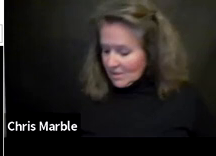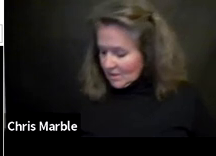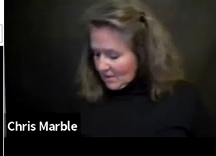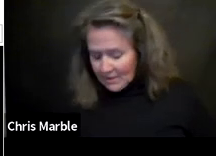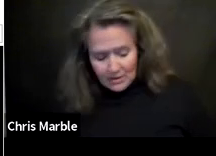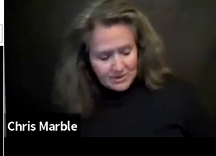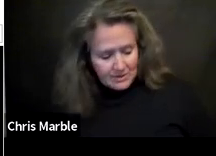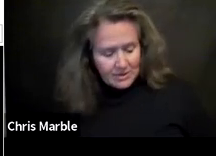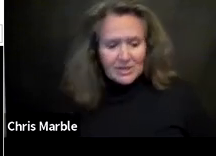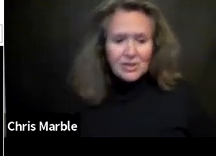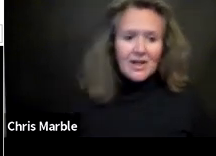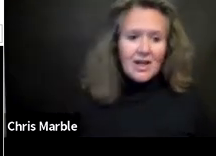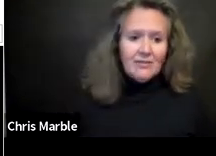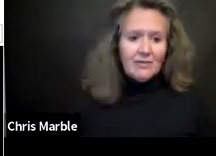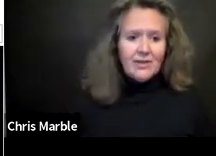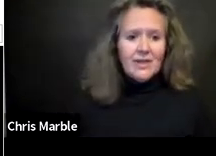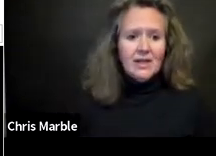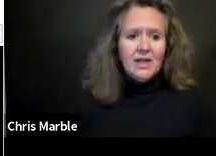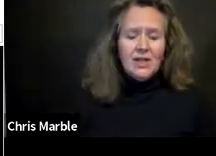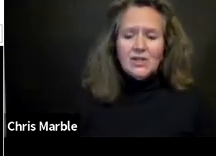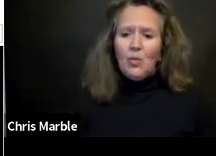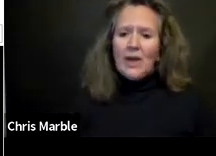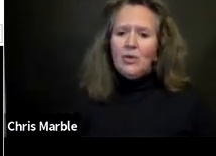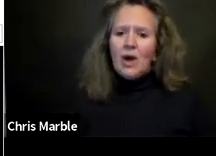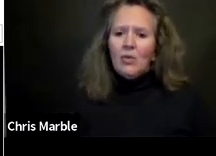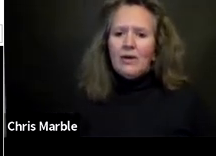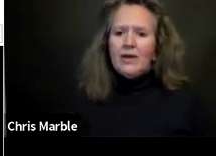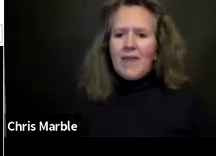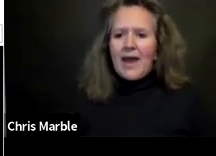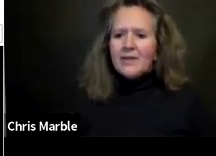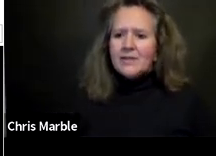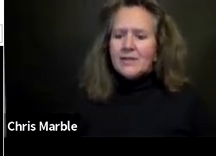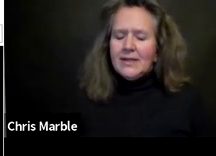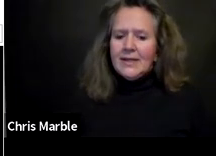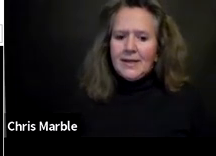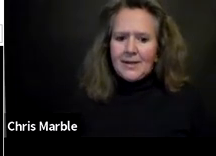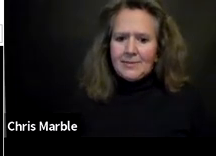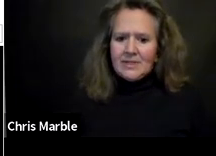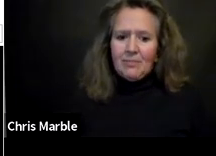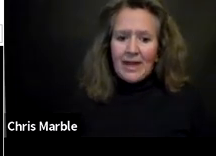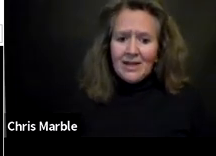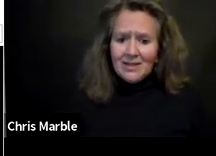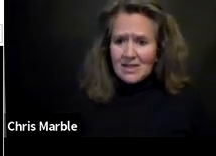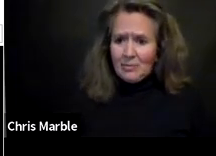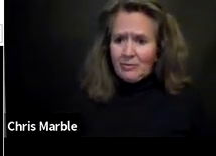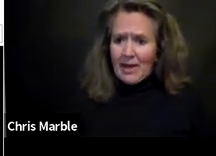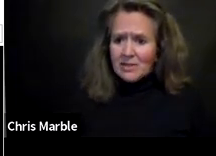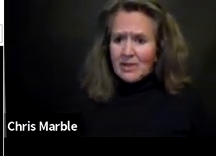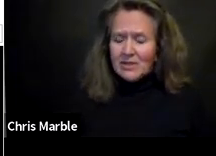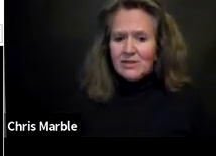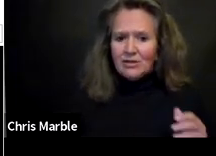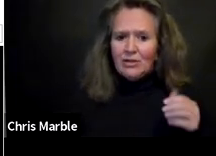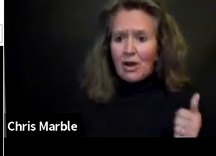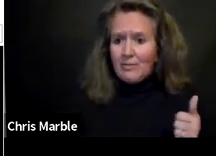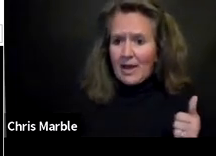I'm just going to get my notes out here, make sure that I cover everything. So when you are wearing a mask, depending on the type of